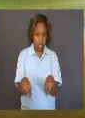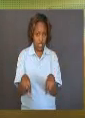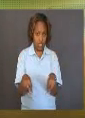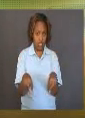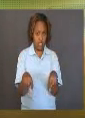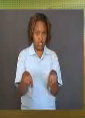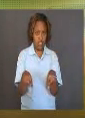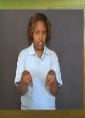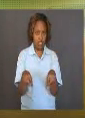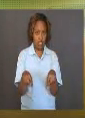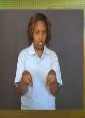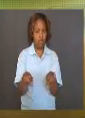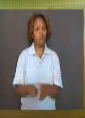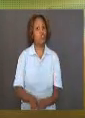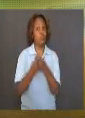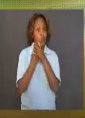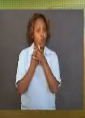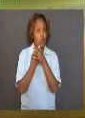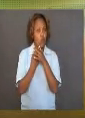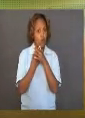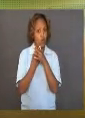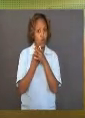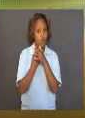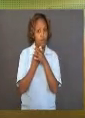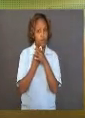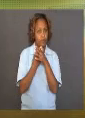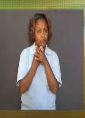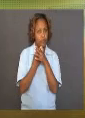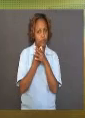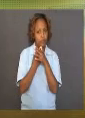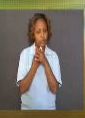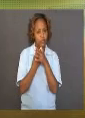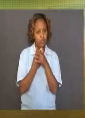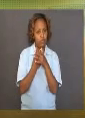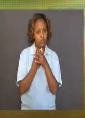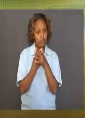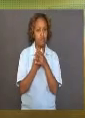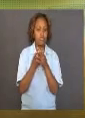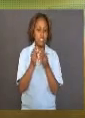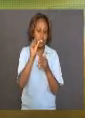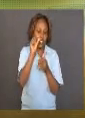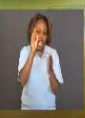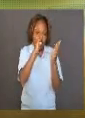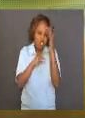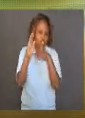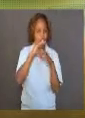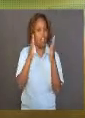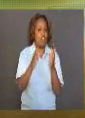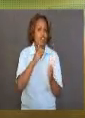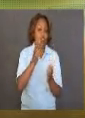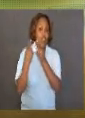Today, we will begin to discuss some of the costs